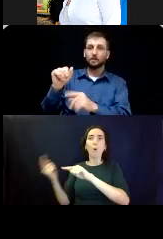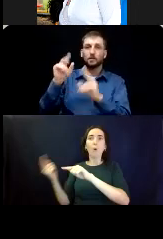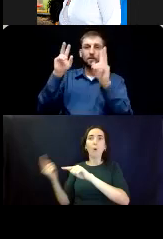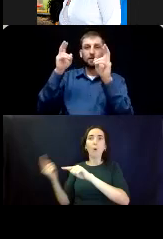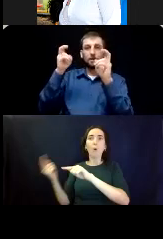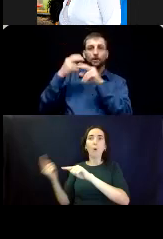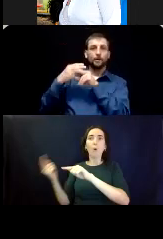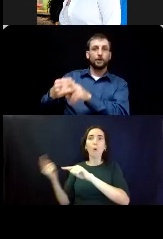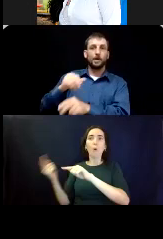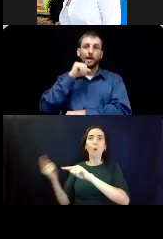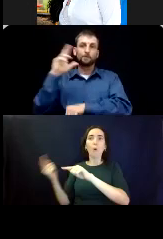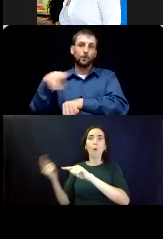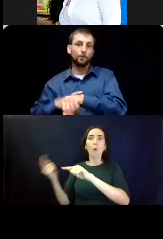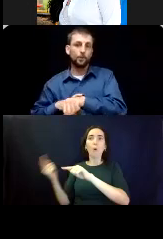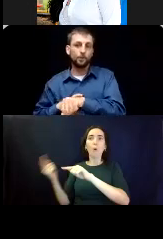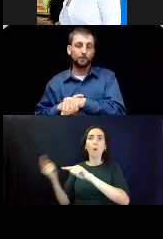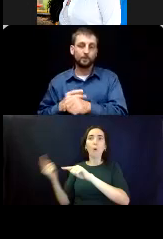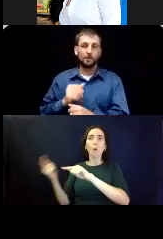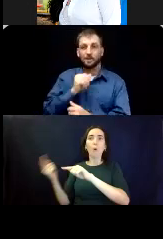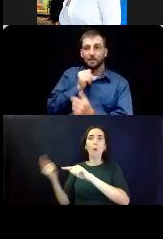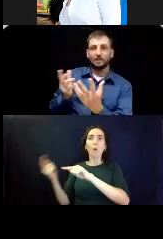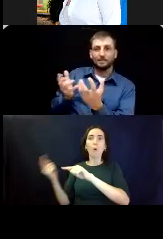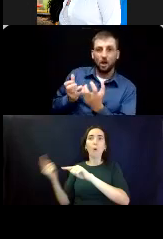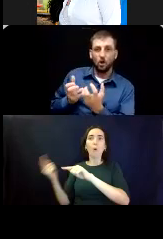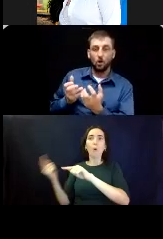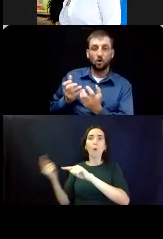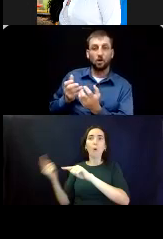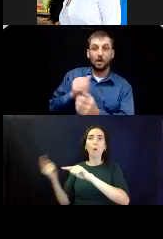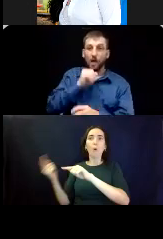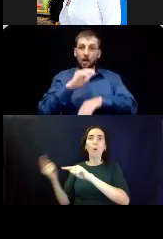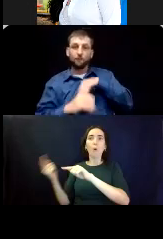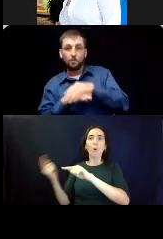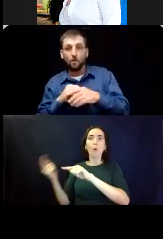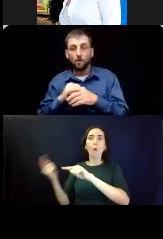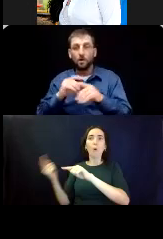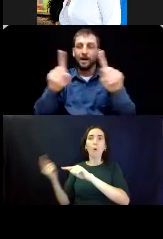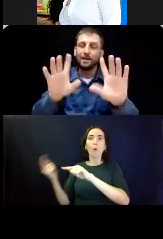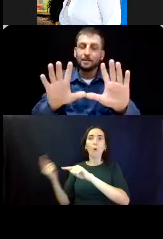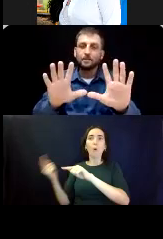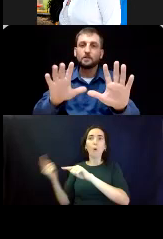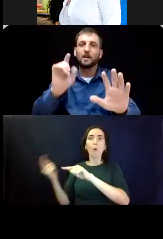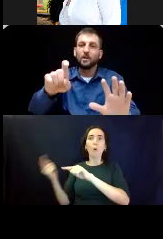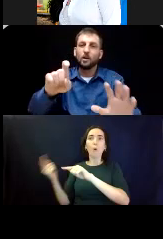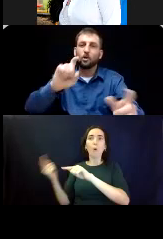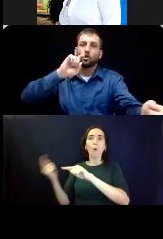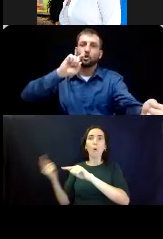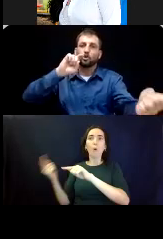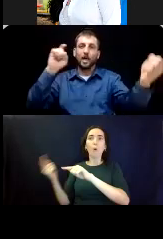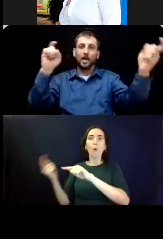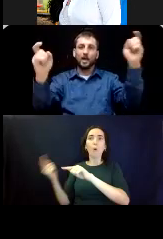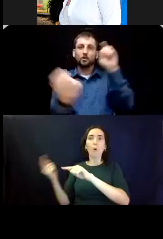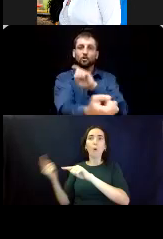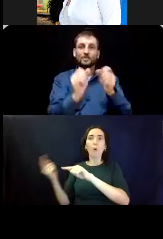best, uncomfortable. But now I want to talk about how we can start to shift this narrative. By